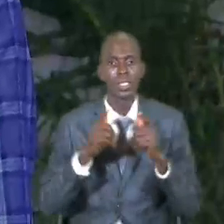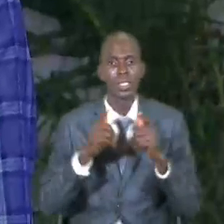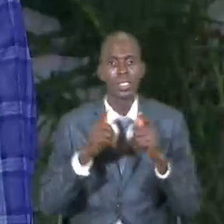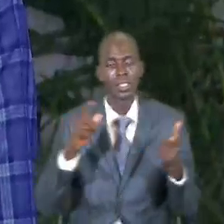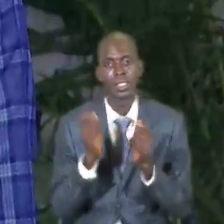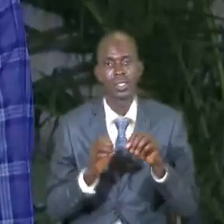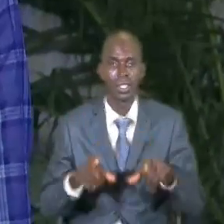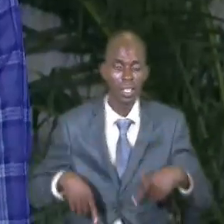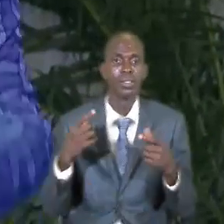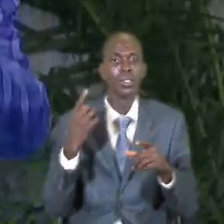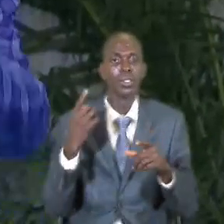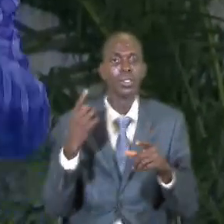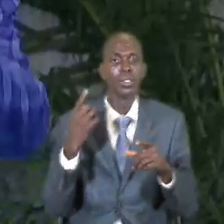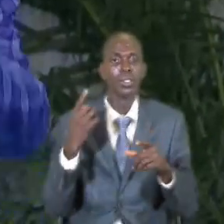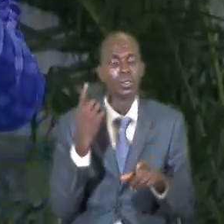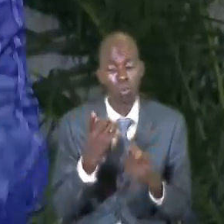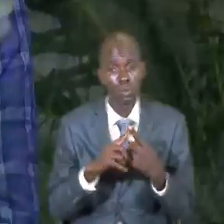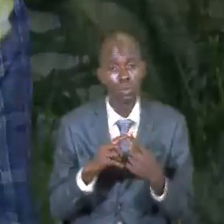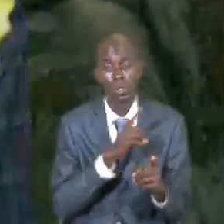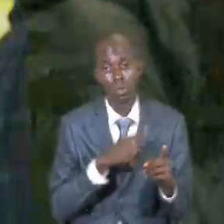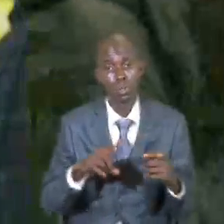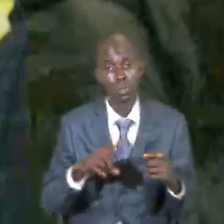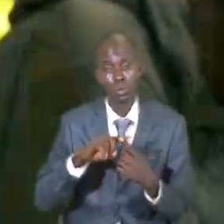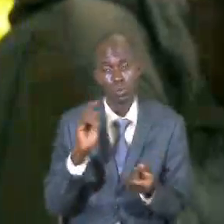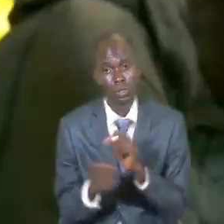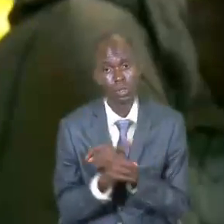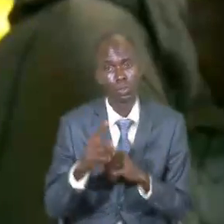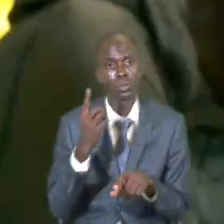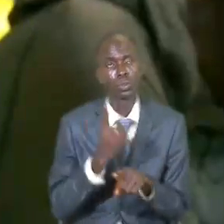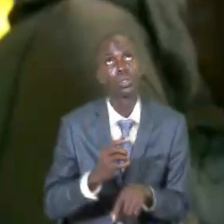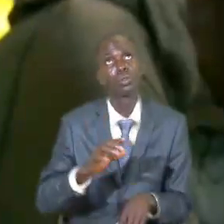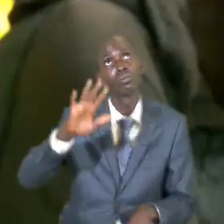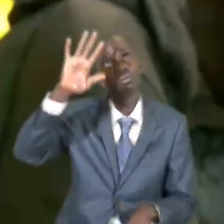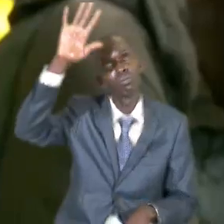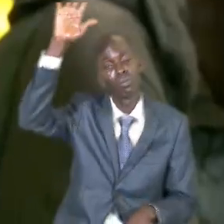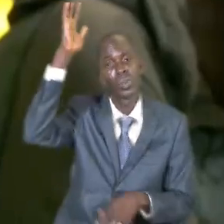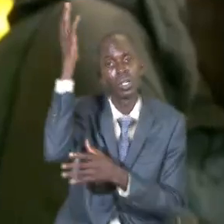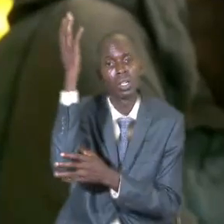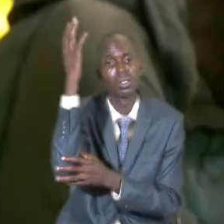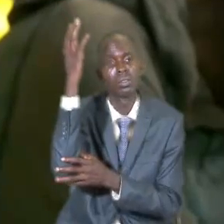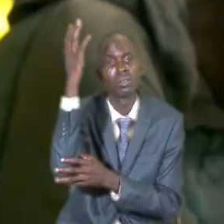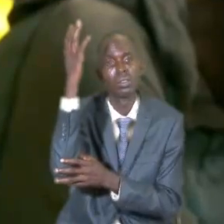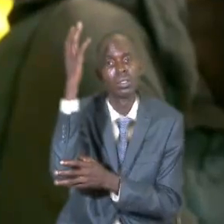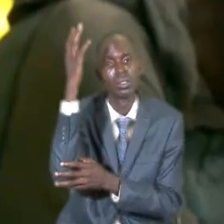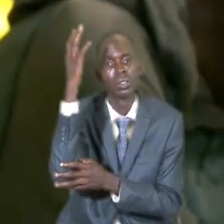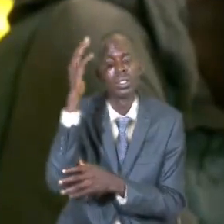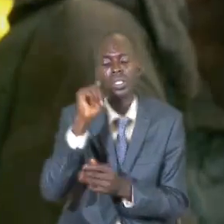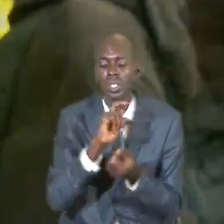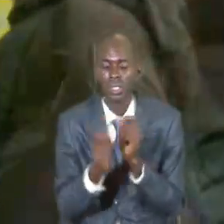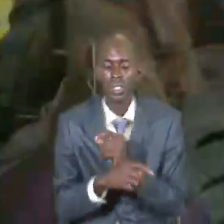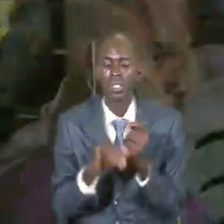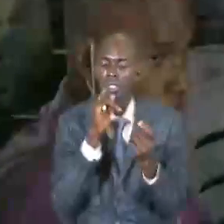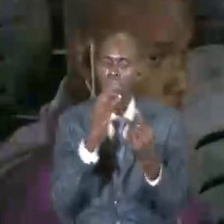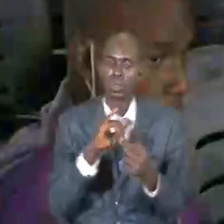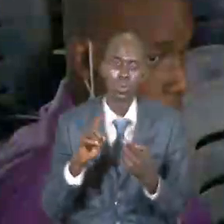up your hand. God bless you there. God bless you. That's wonderful. God bless you there. A change is coming right now. If you are raising up your hand,